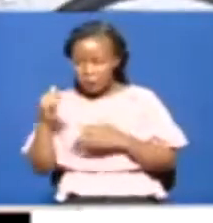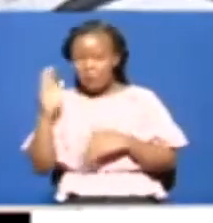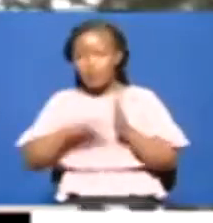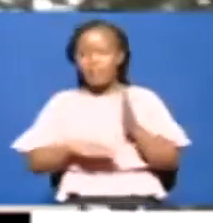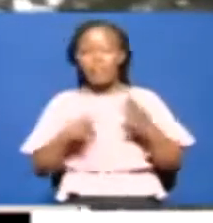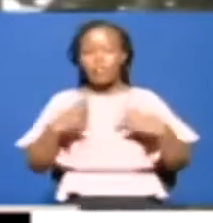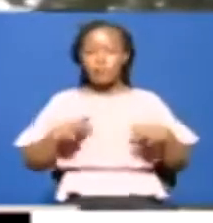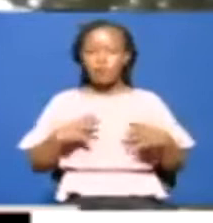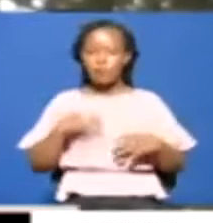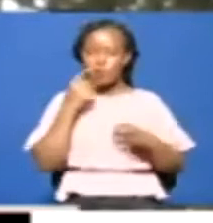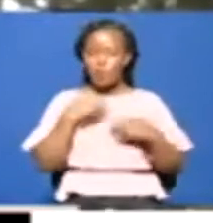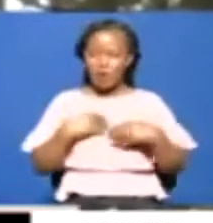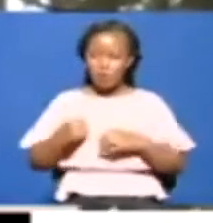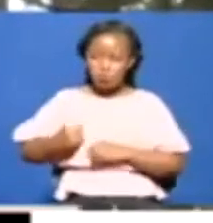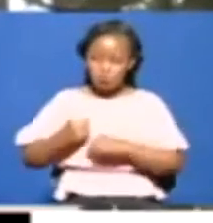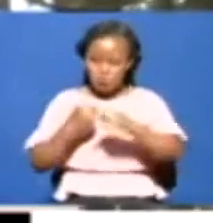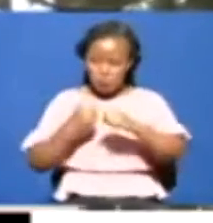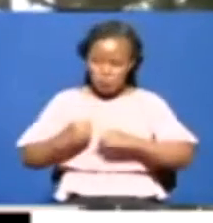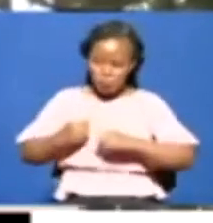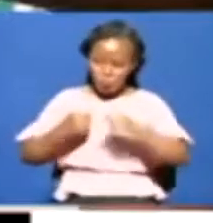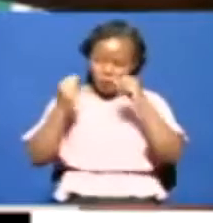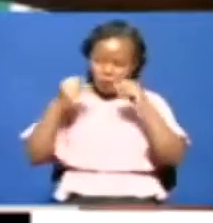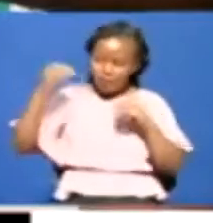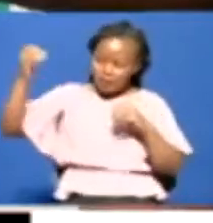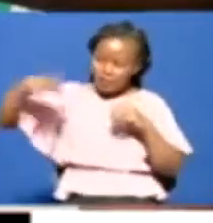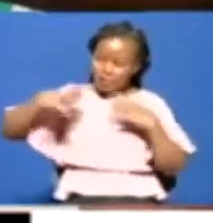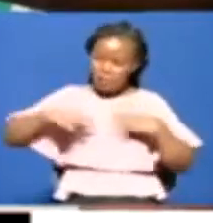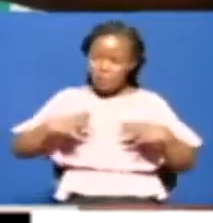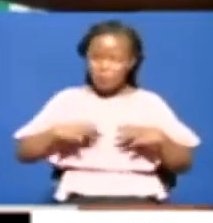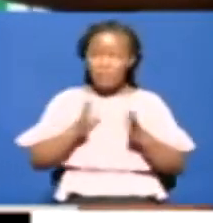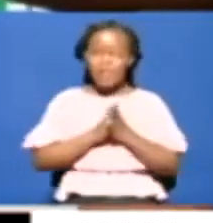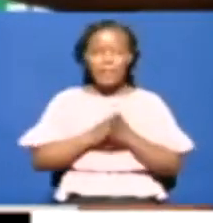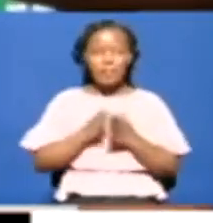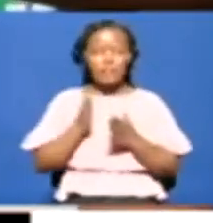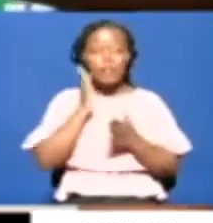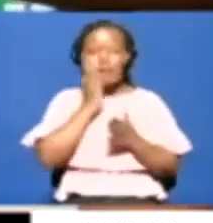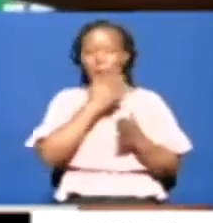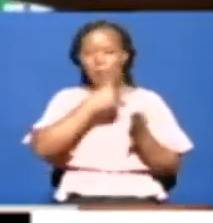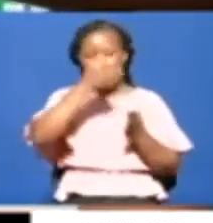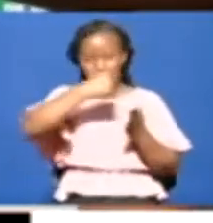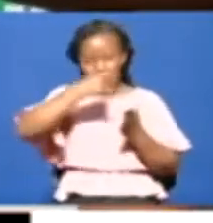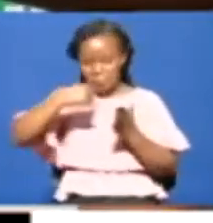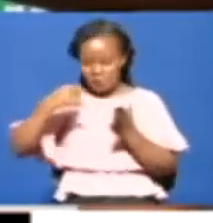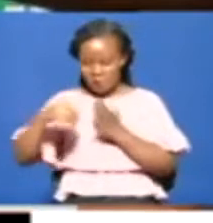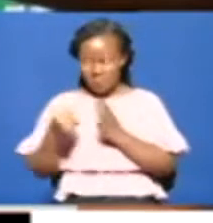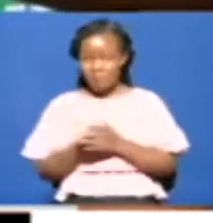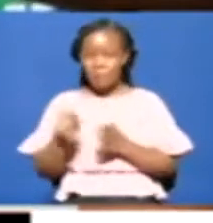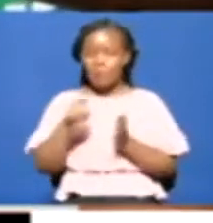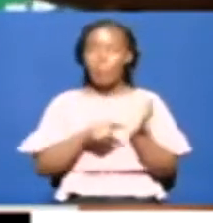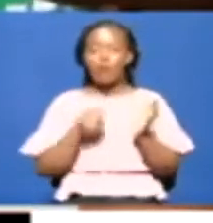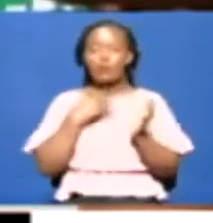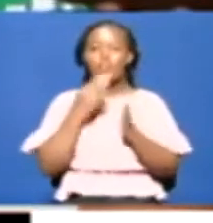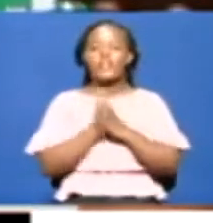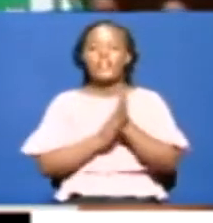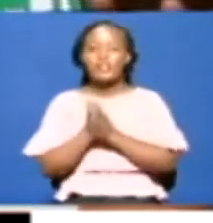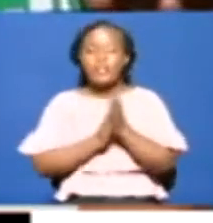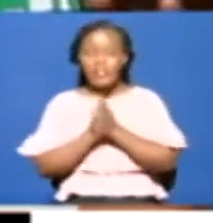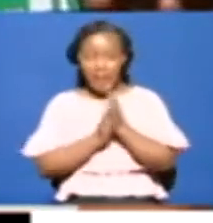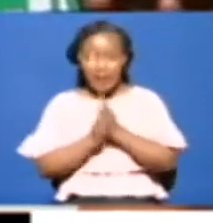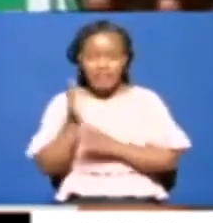plumbers, masons, electricians and painters. And it is our desire as an institution to ensure that